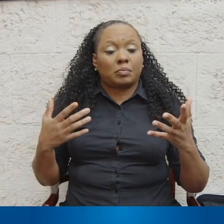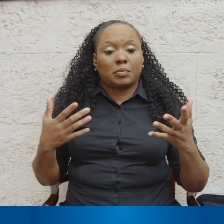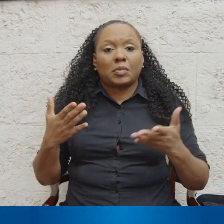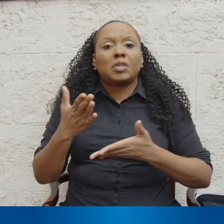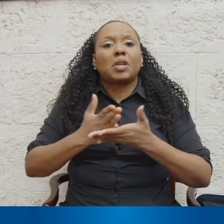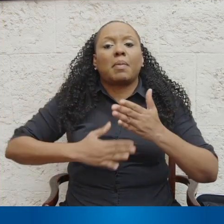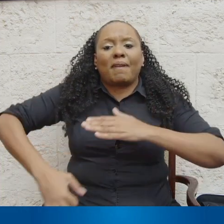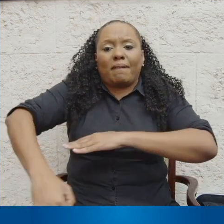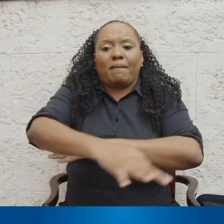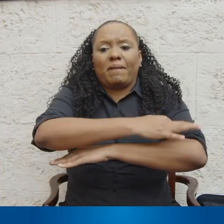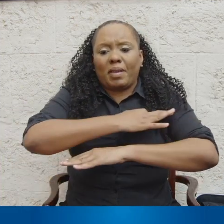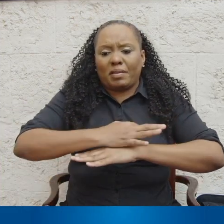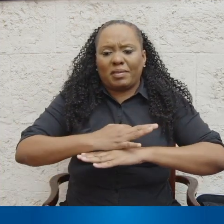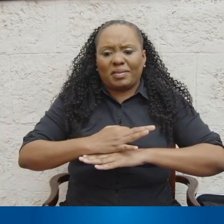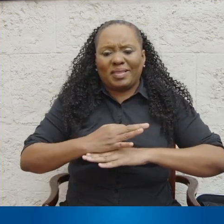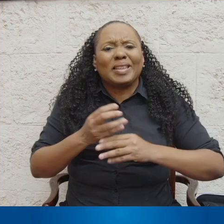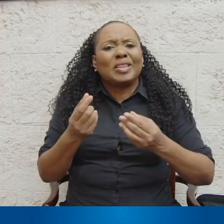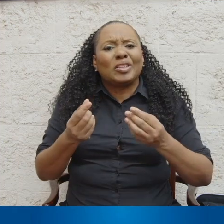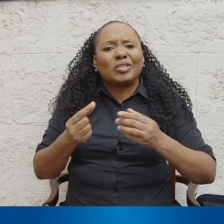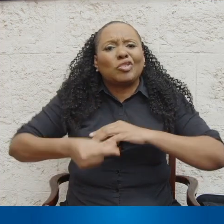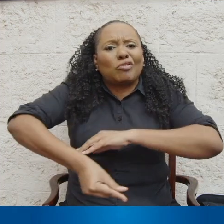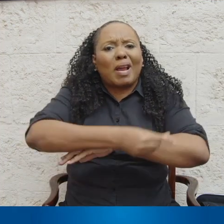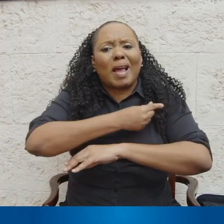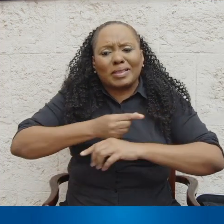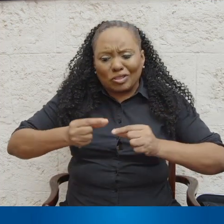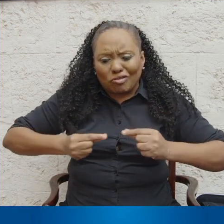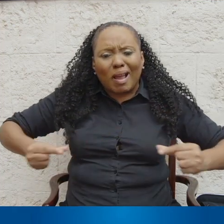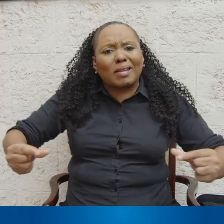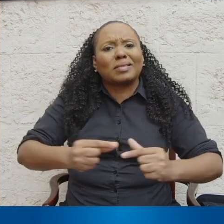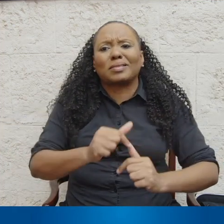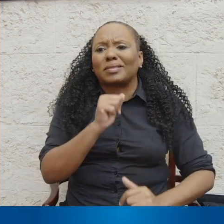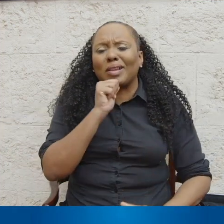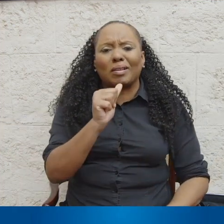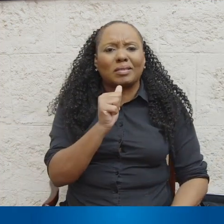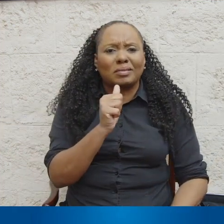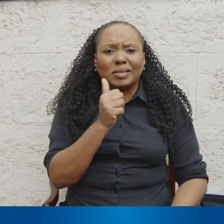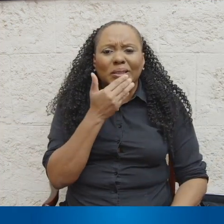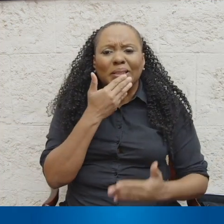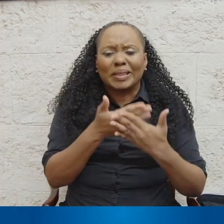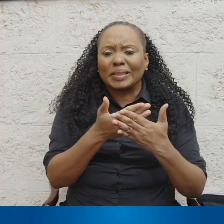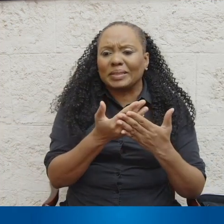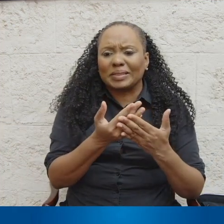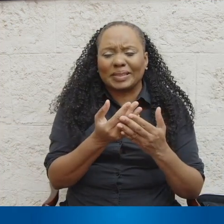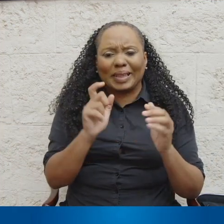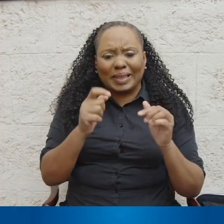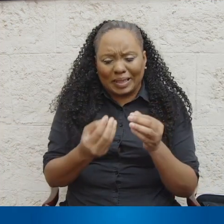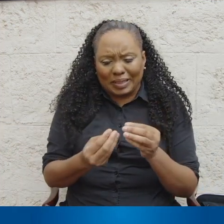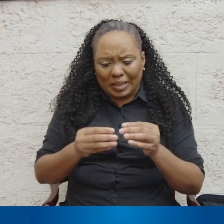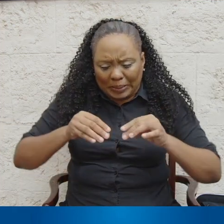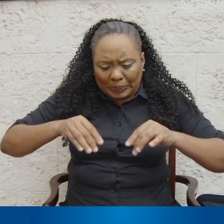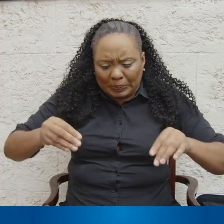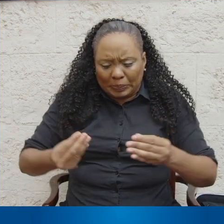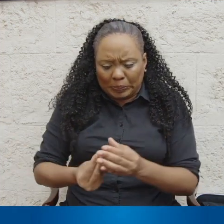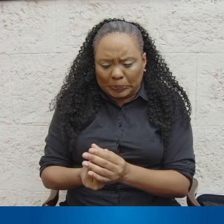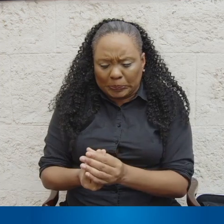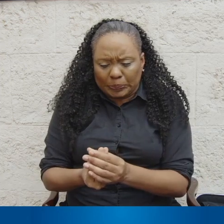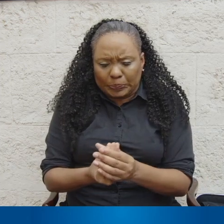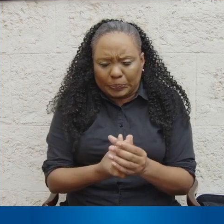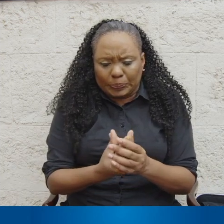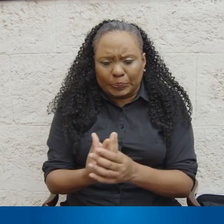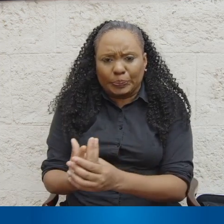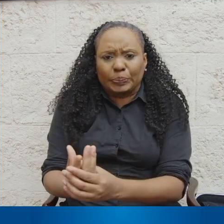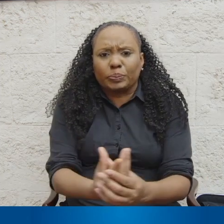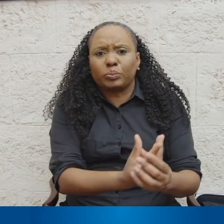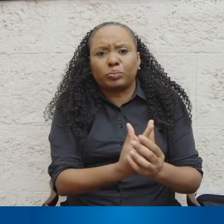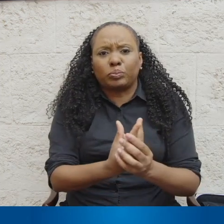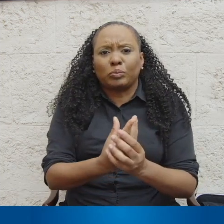currently out of shape. We are looking to do 15 mini stadia in the first instance, and all of this is part of